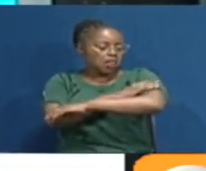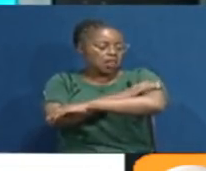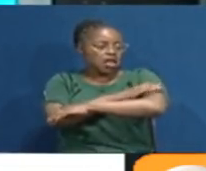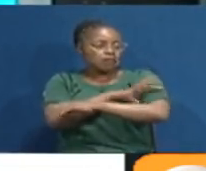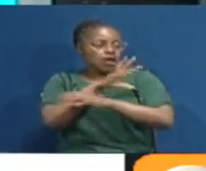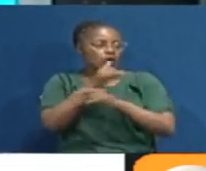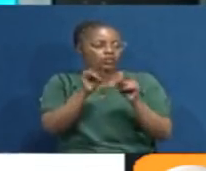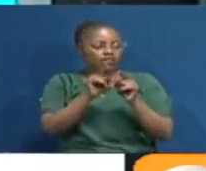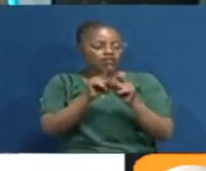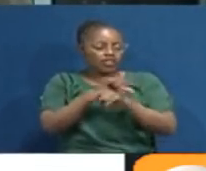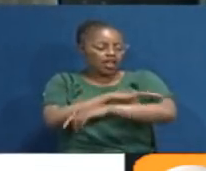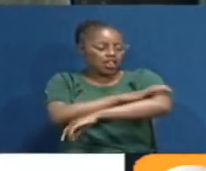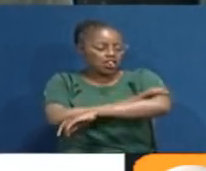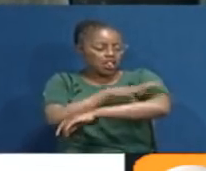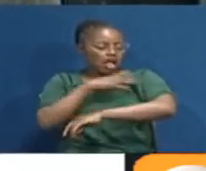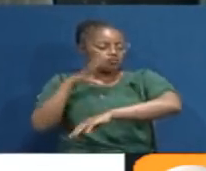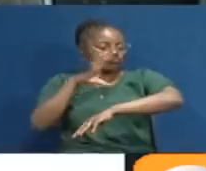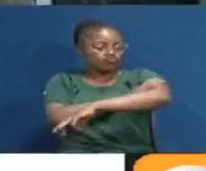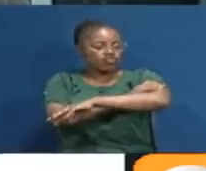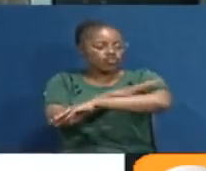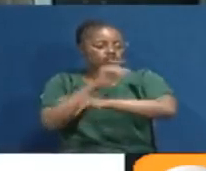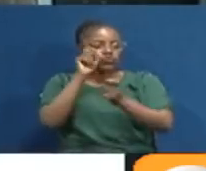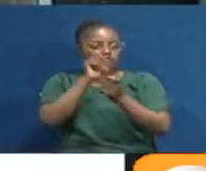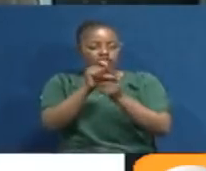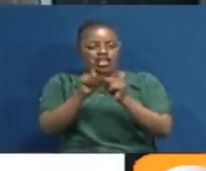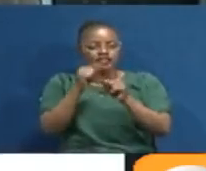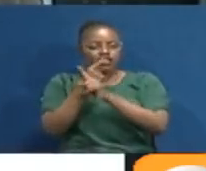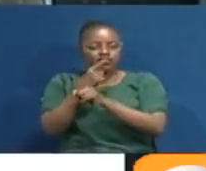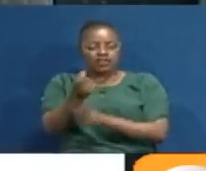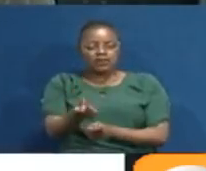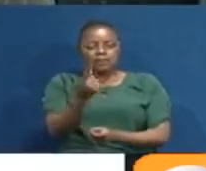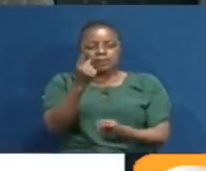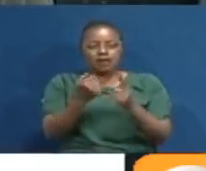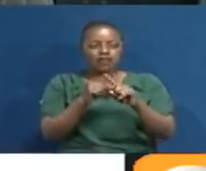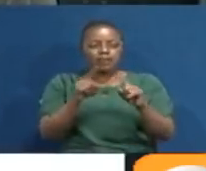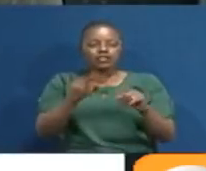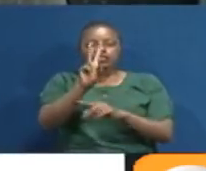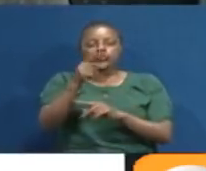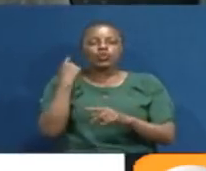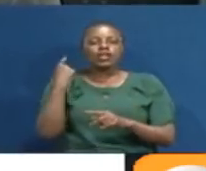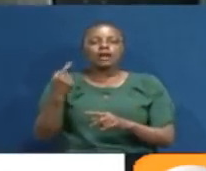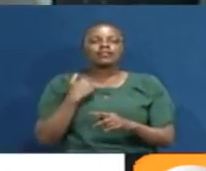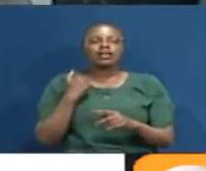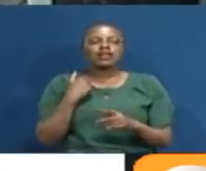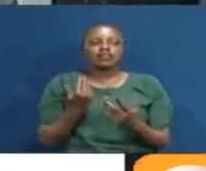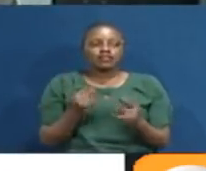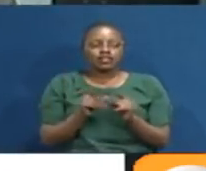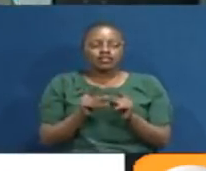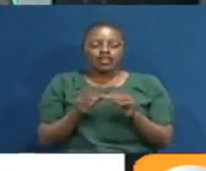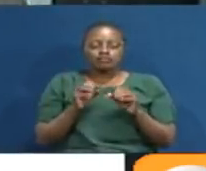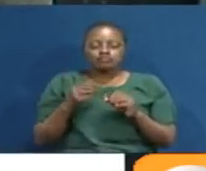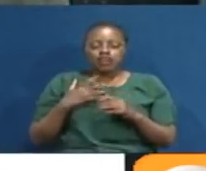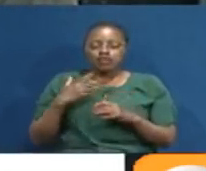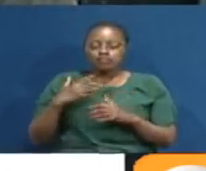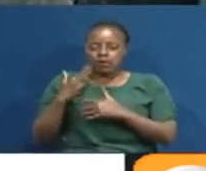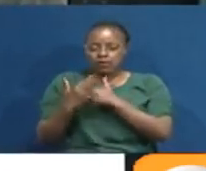wrist here or around the arm. And there are a variety of readings that could come out of it, but they're usually two numbers. The force of the blood coming